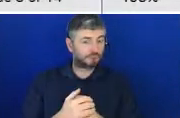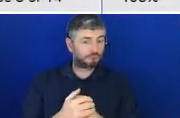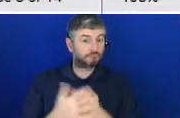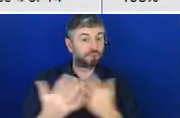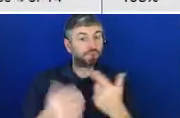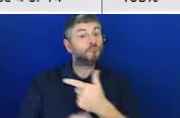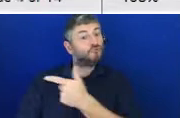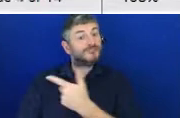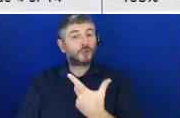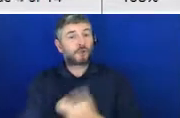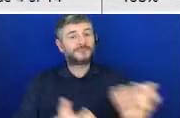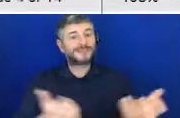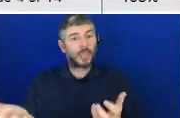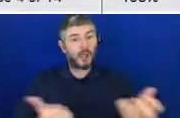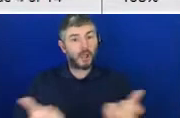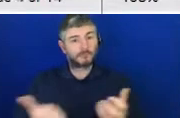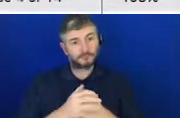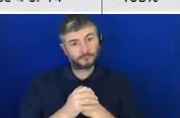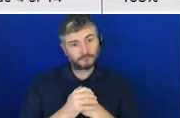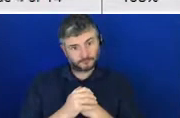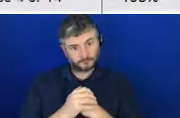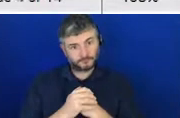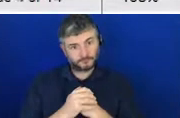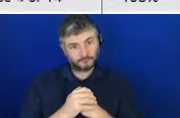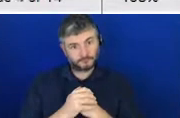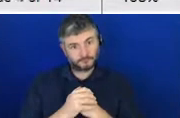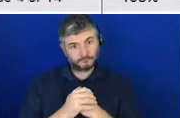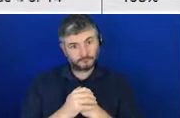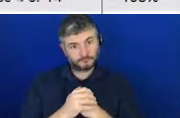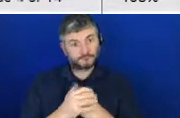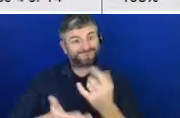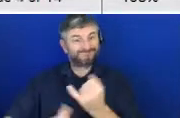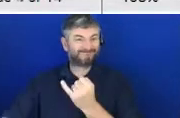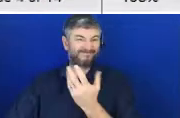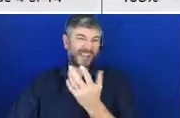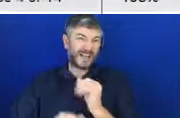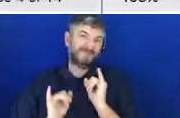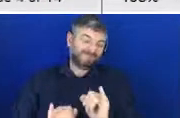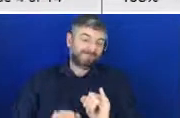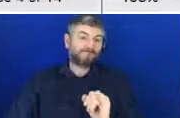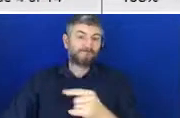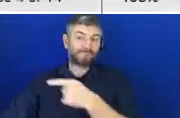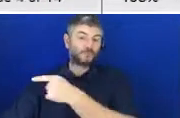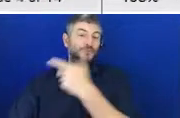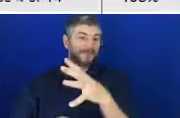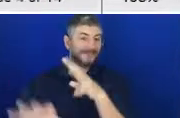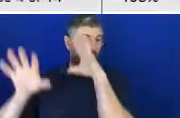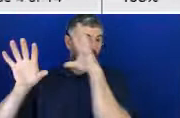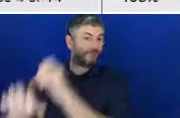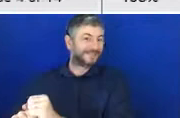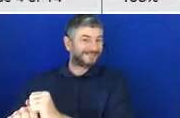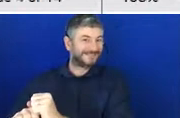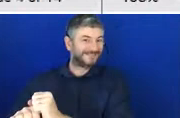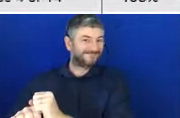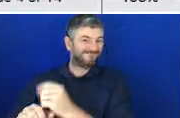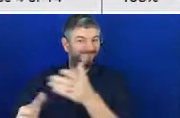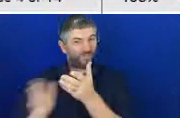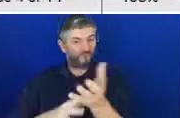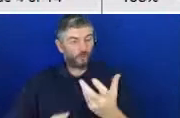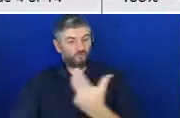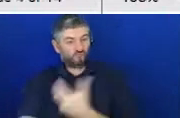drug dealer. And Maggie, for her sins, was actually caught drug dealing and she